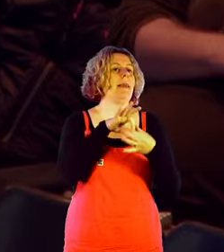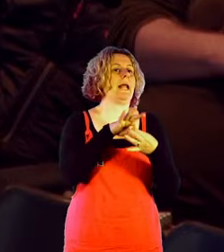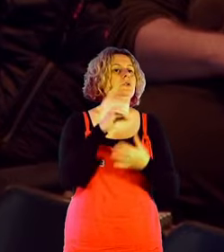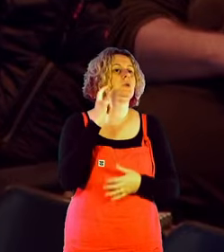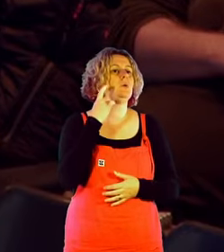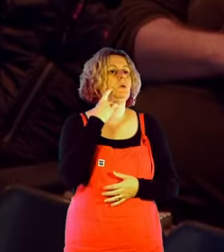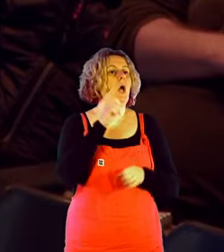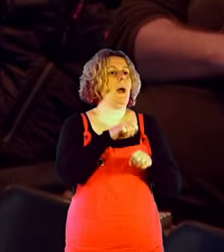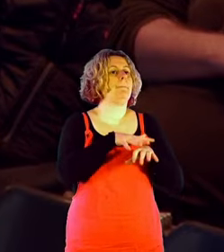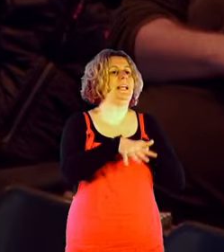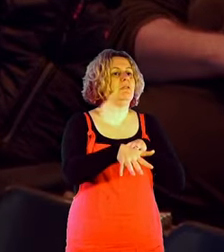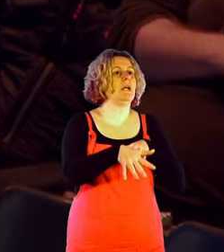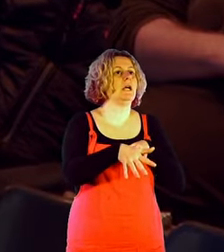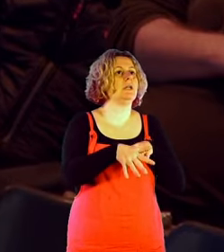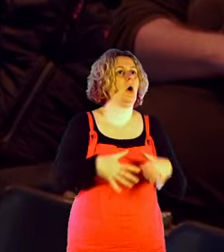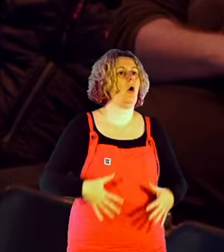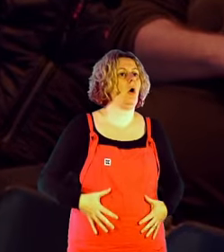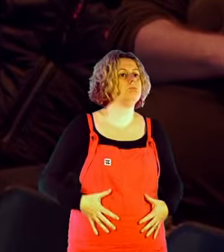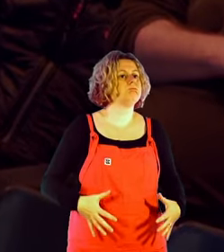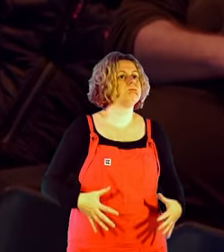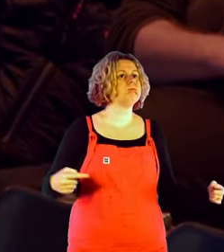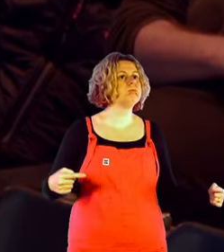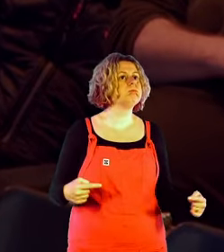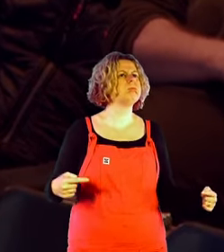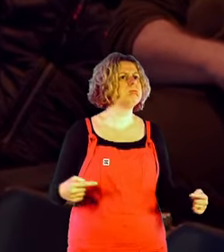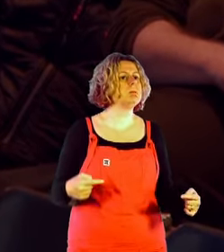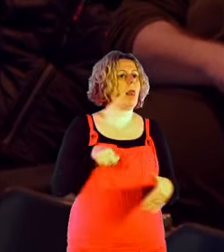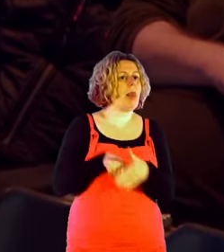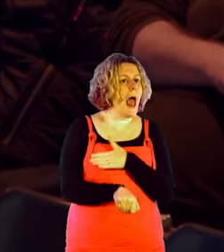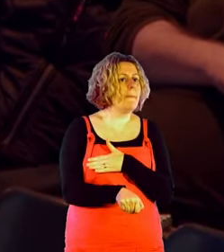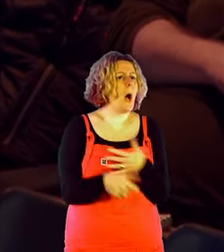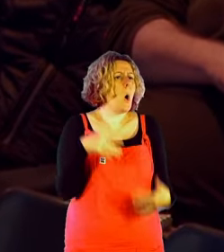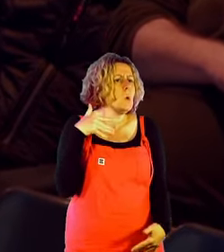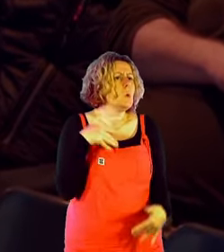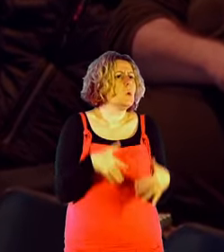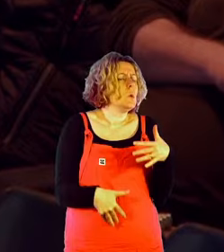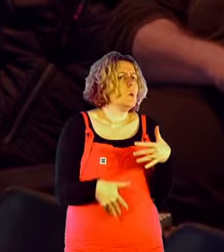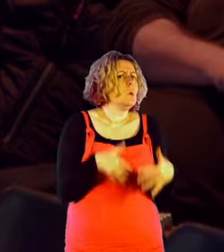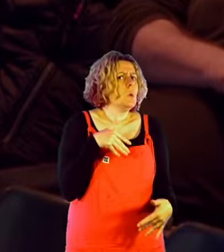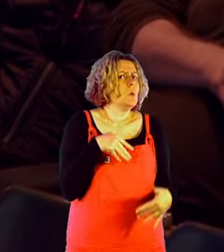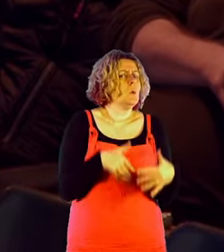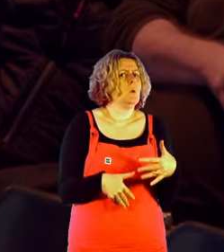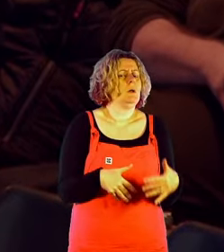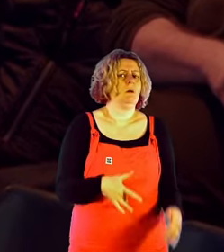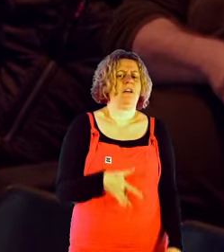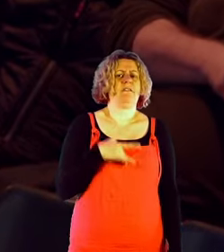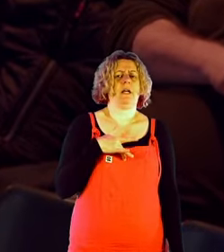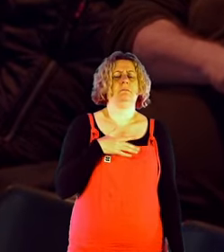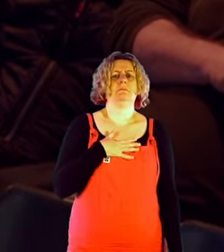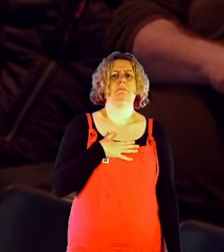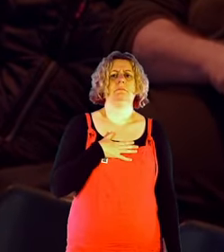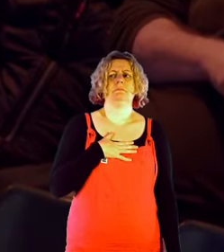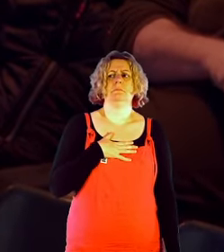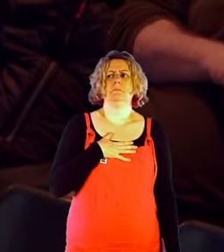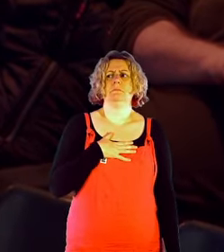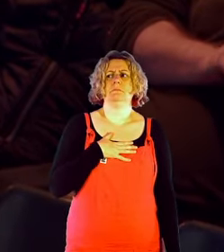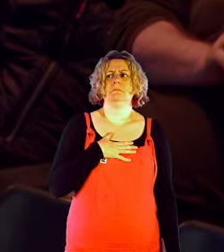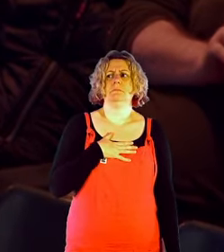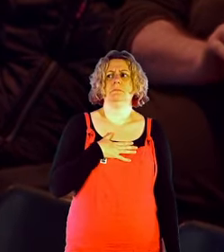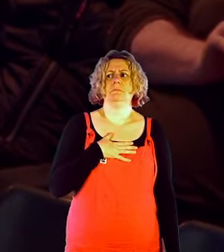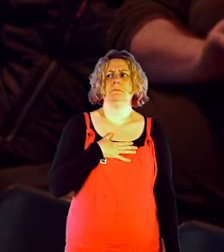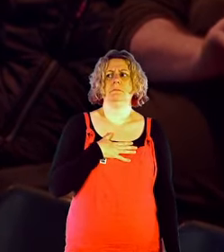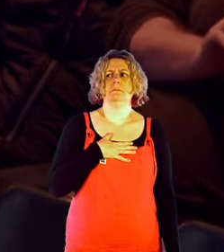I felt a hurt in that sense. And how do you, it felt